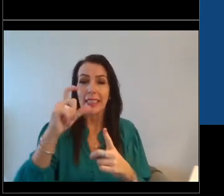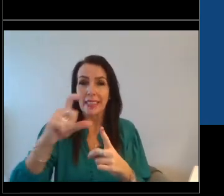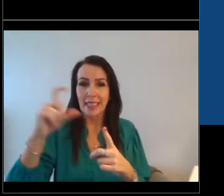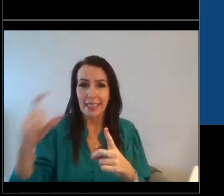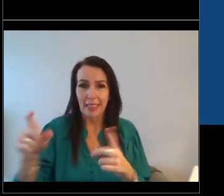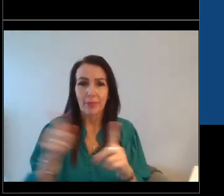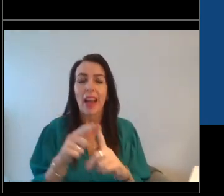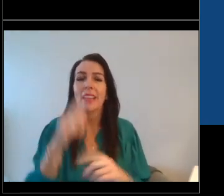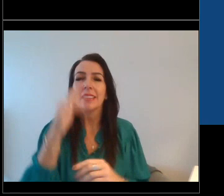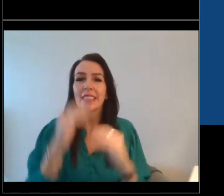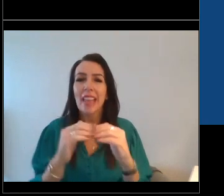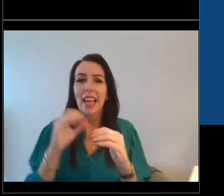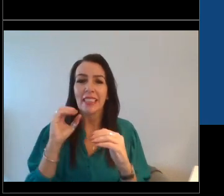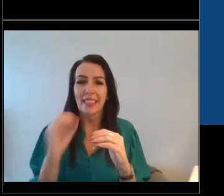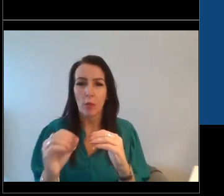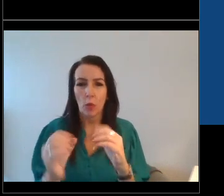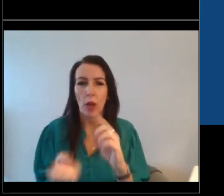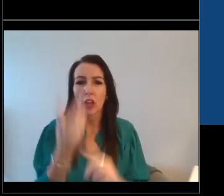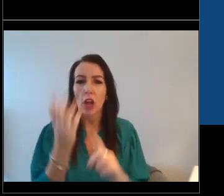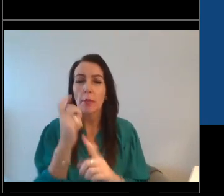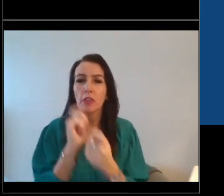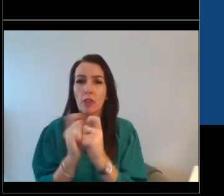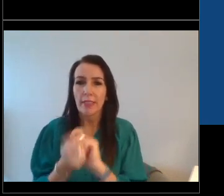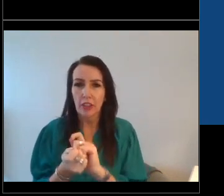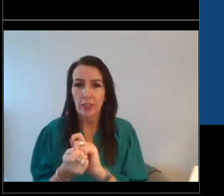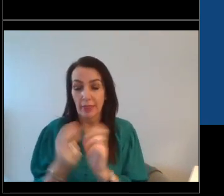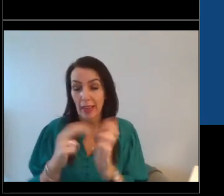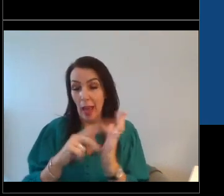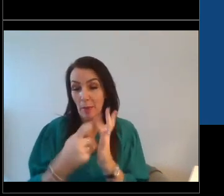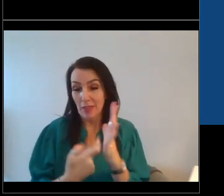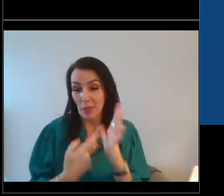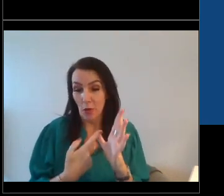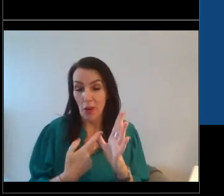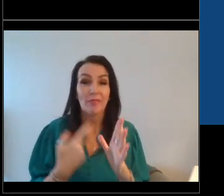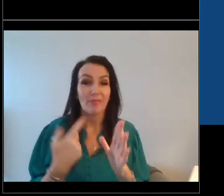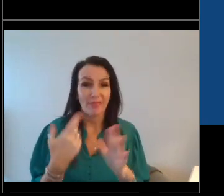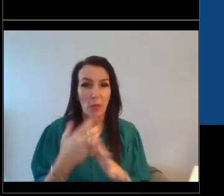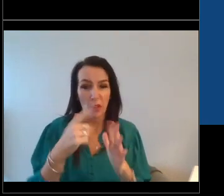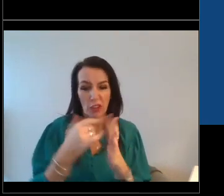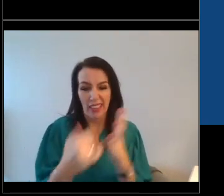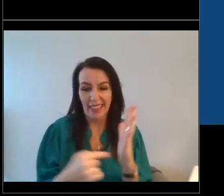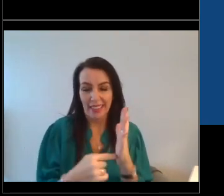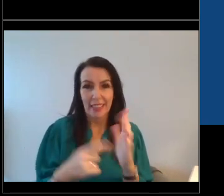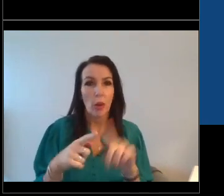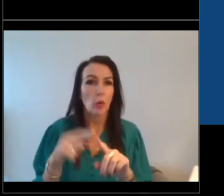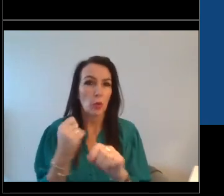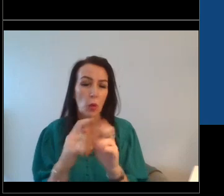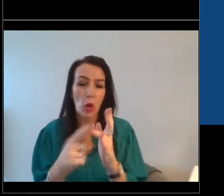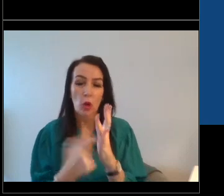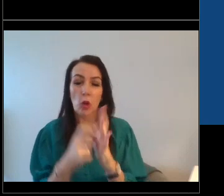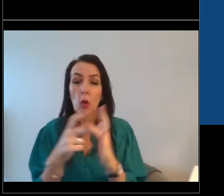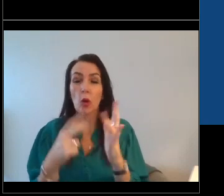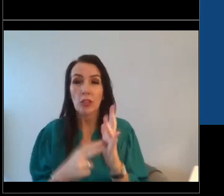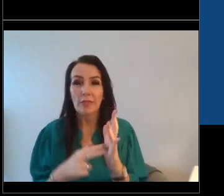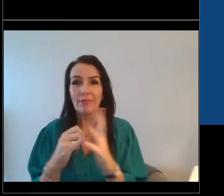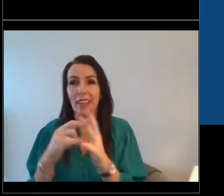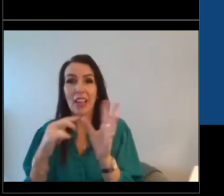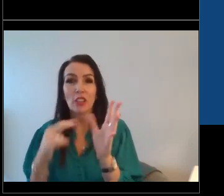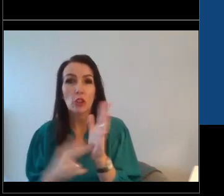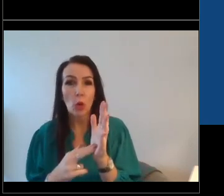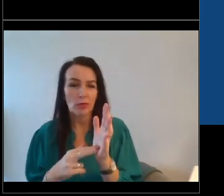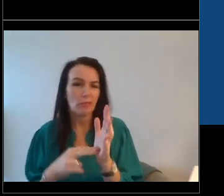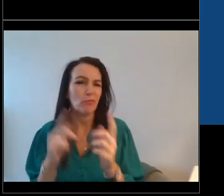name is Nora, and I work for Energy Saving Trust alongside my colleagues, Gordon and Sean, whom you'll be meeting shortly. A